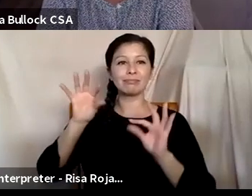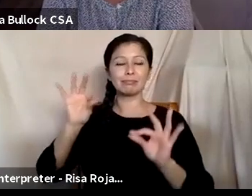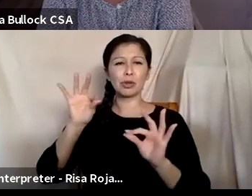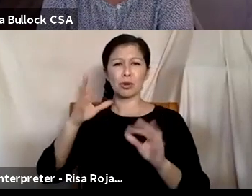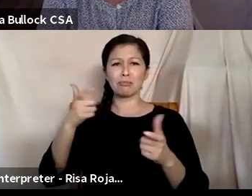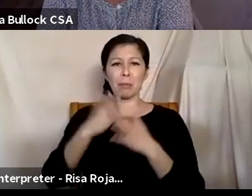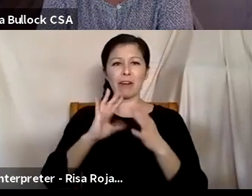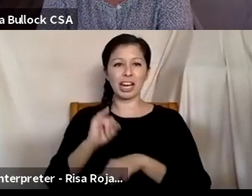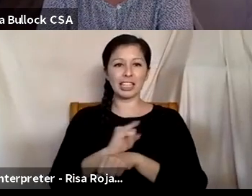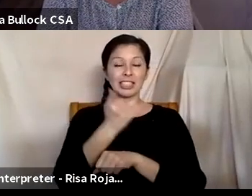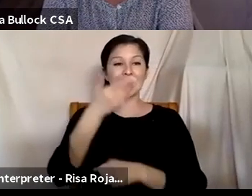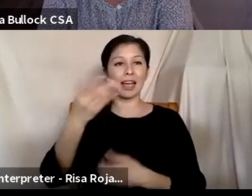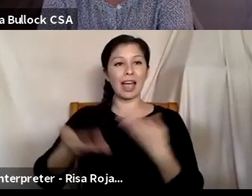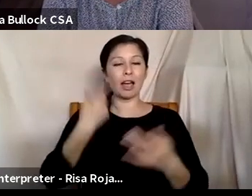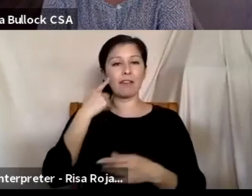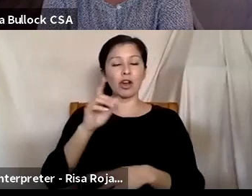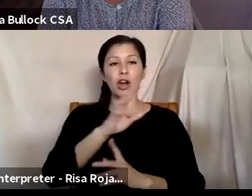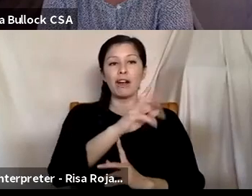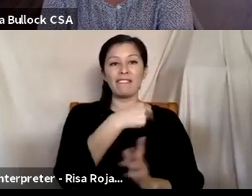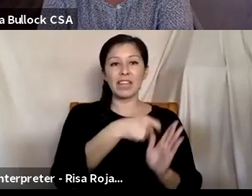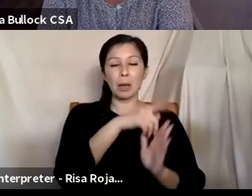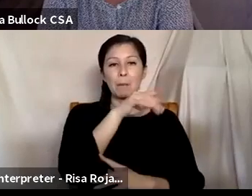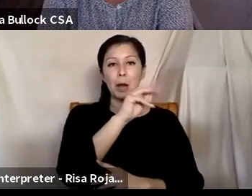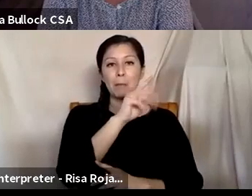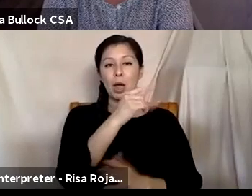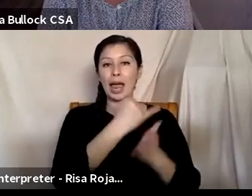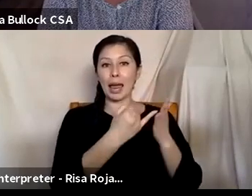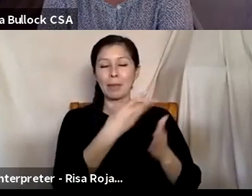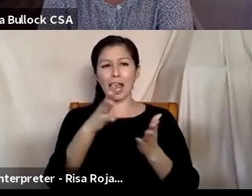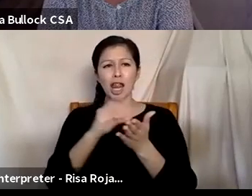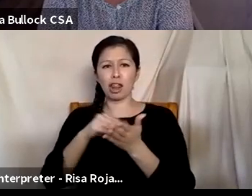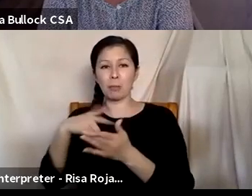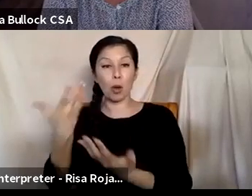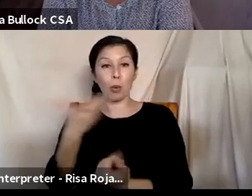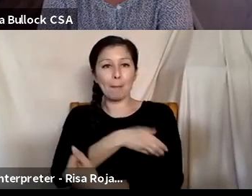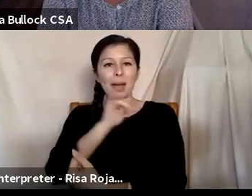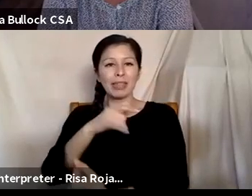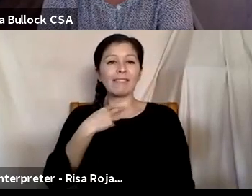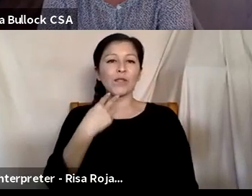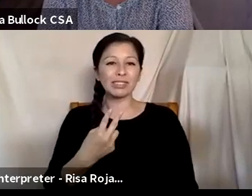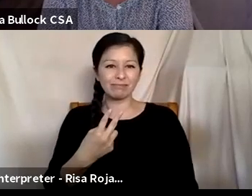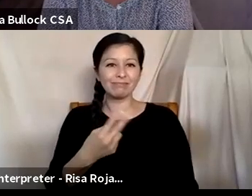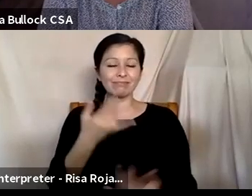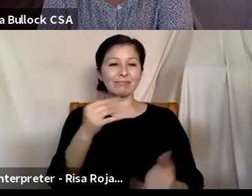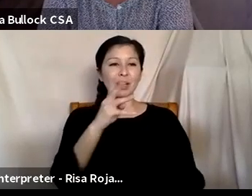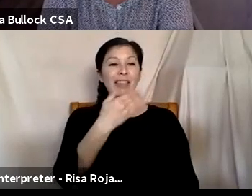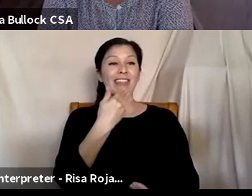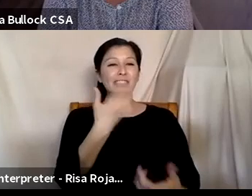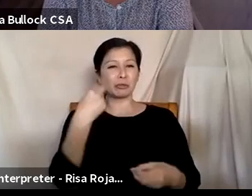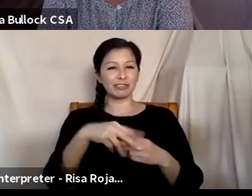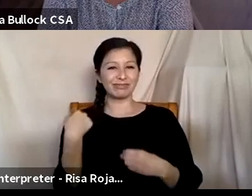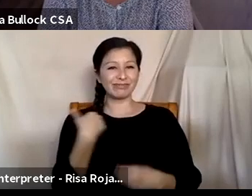industry. She's now casting the films of Paramount Animation and learning all about the power of the voice. Monika, thank you so